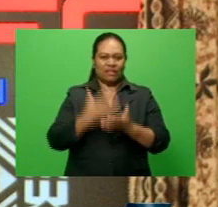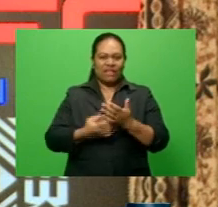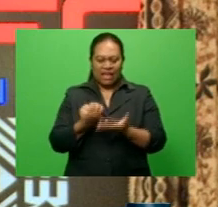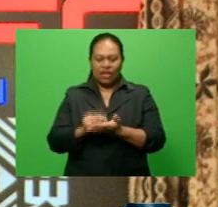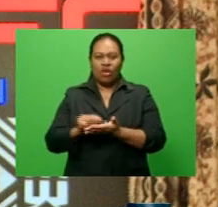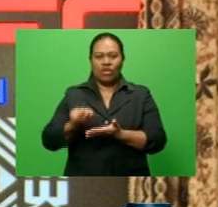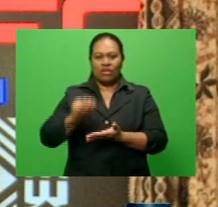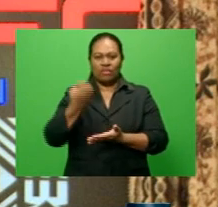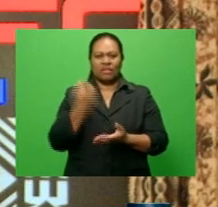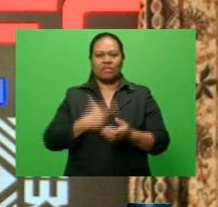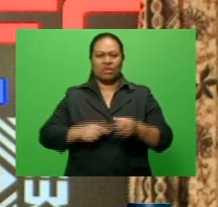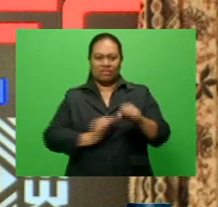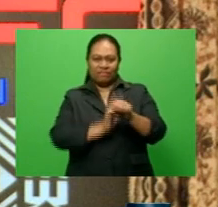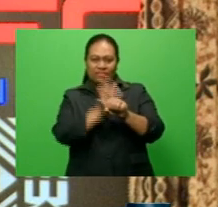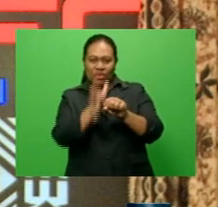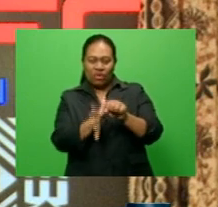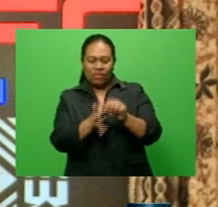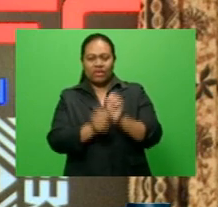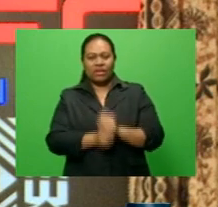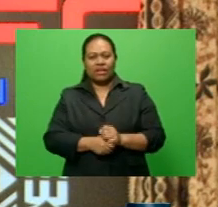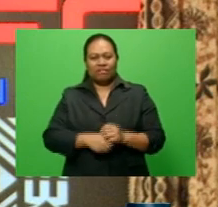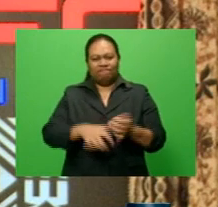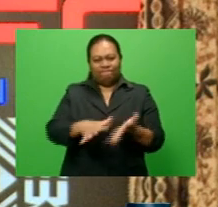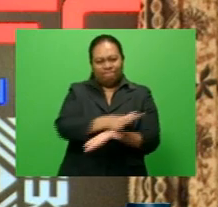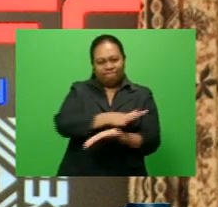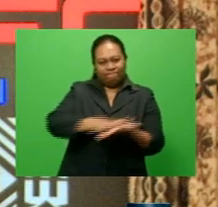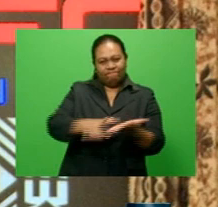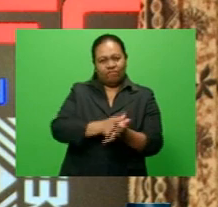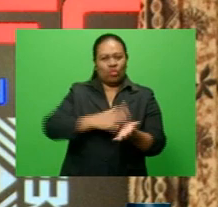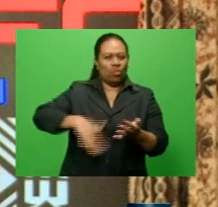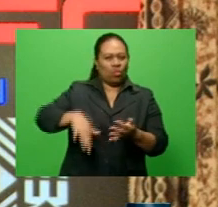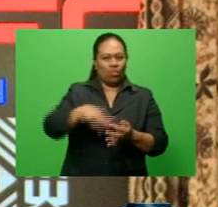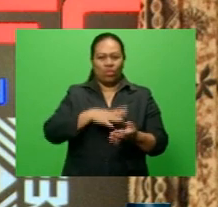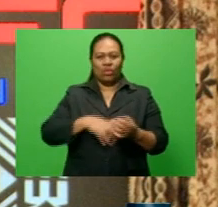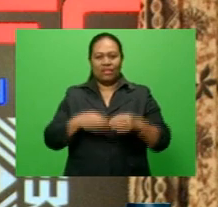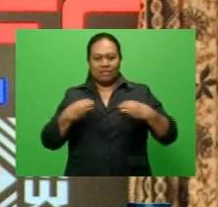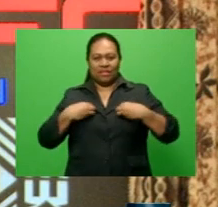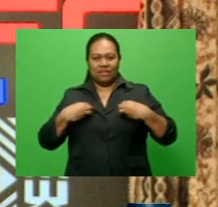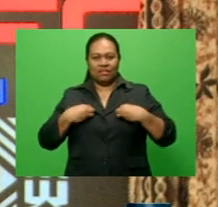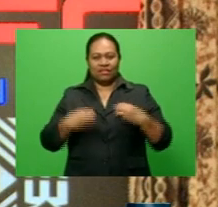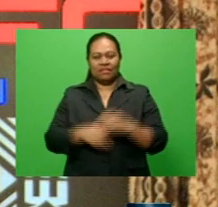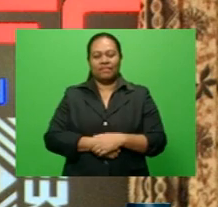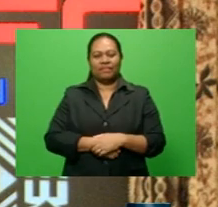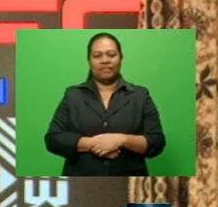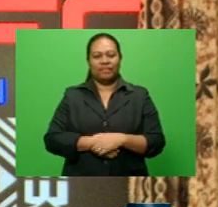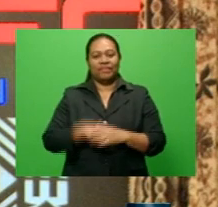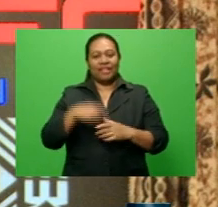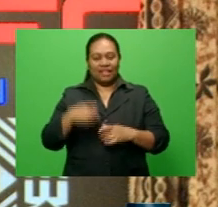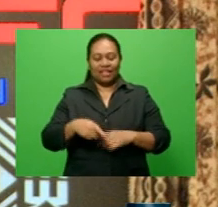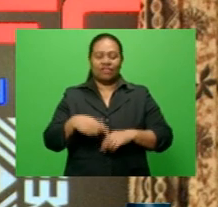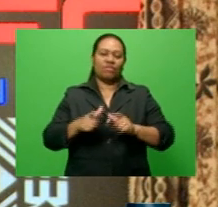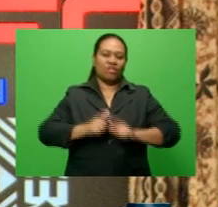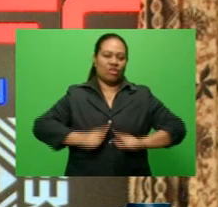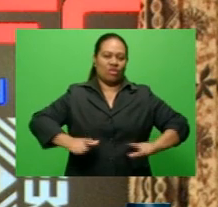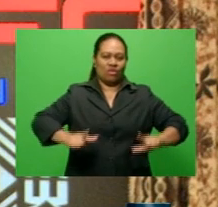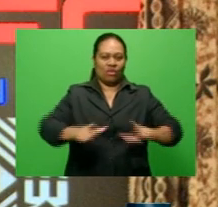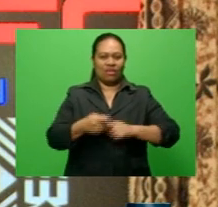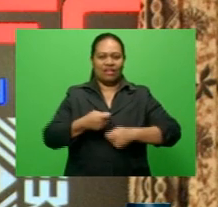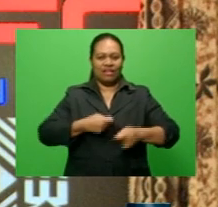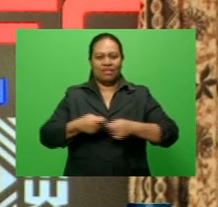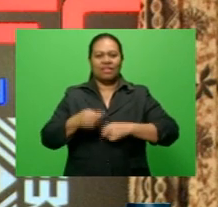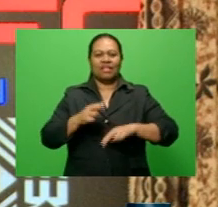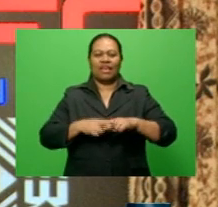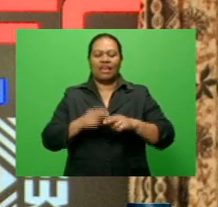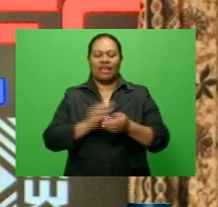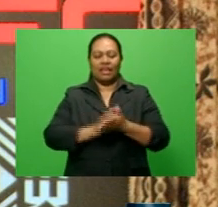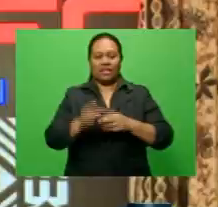the COVID-19 pandemic crushed business and consumer spending. That's a wrap from our local stock market and from HFC